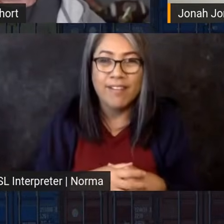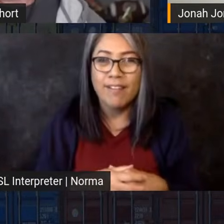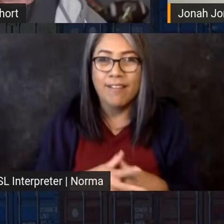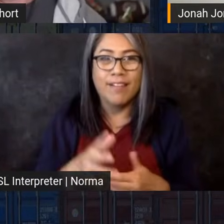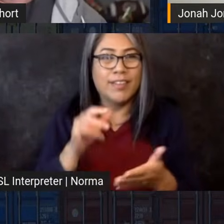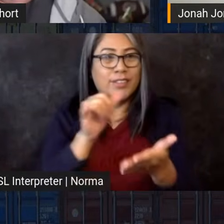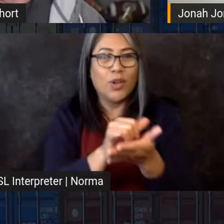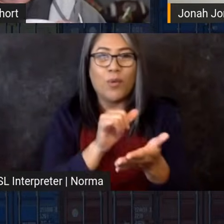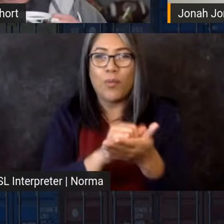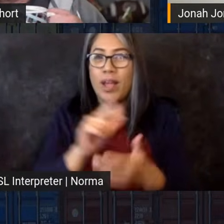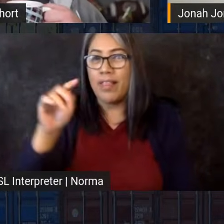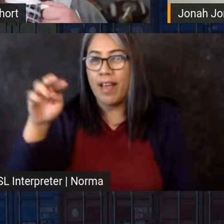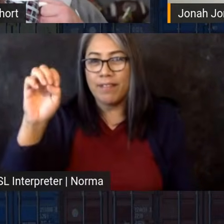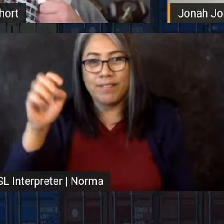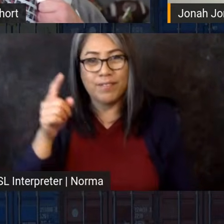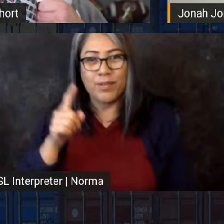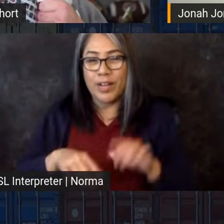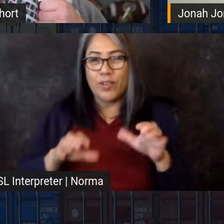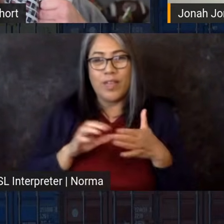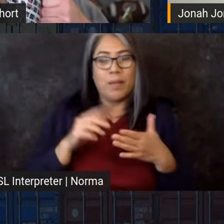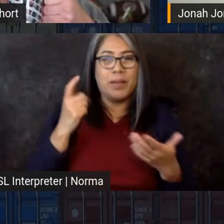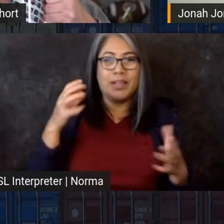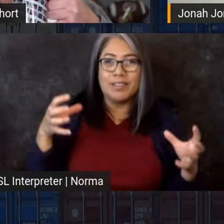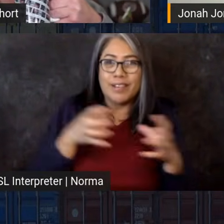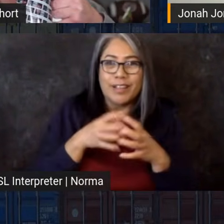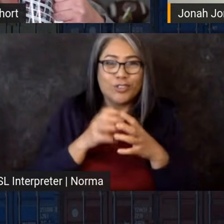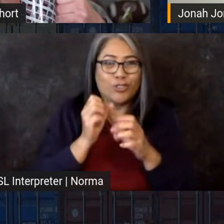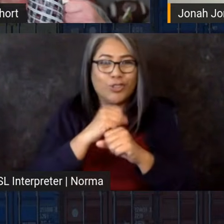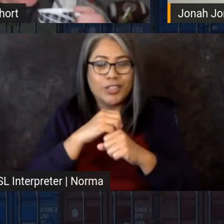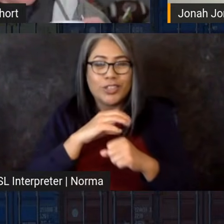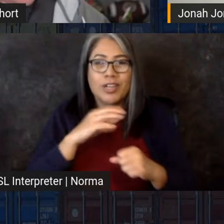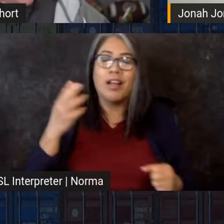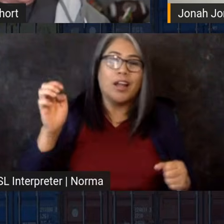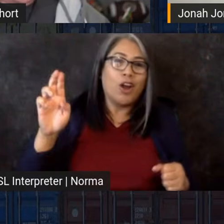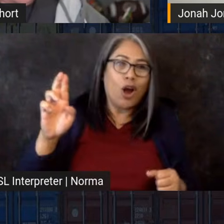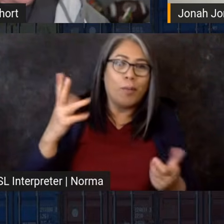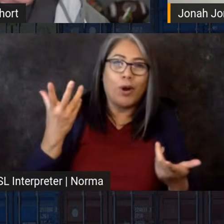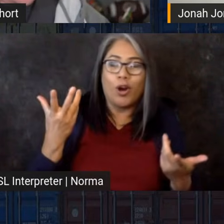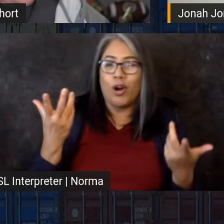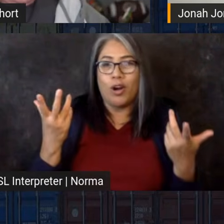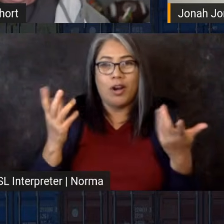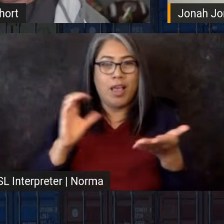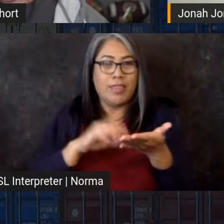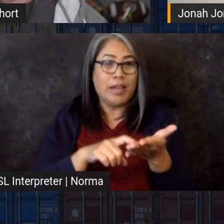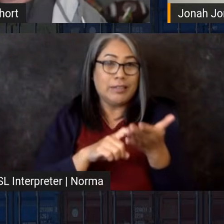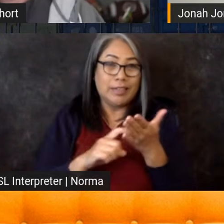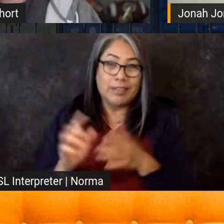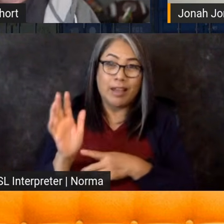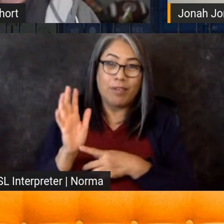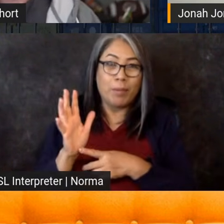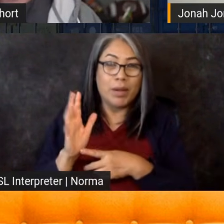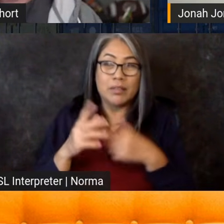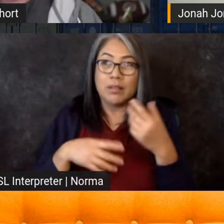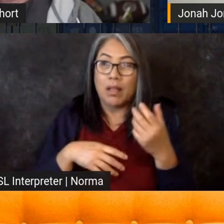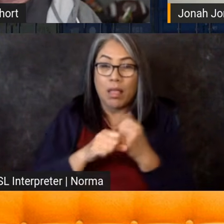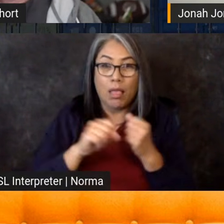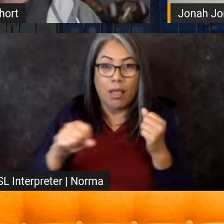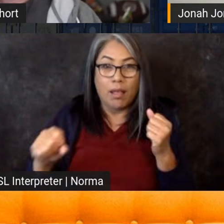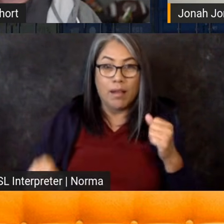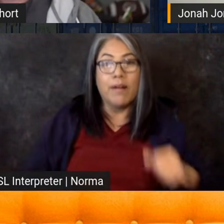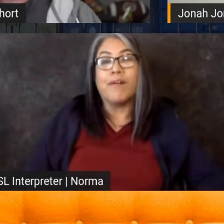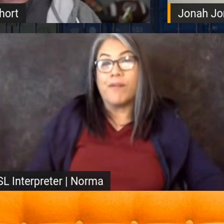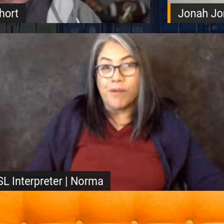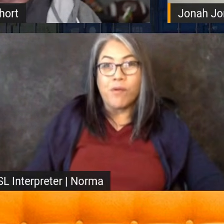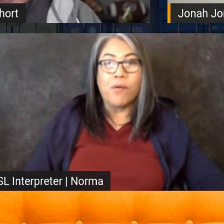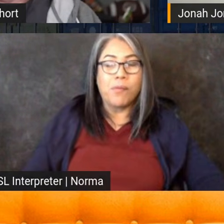this live because cluster creation and harbor going up, that takes like 5 minutes. So yeah.